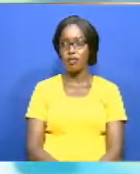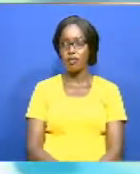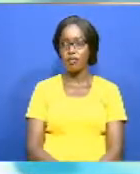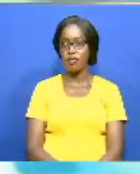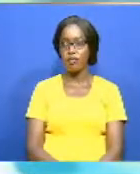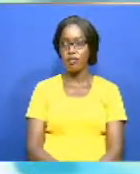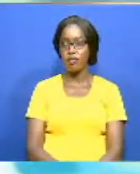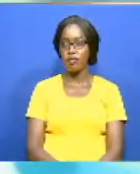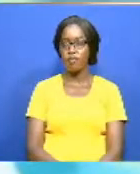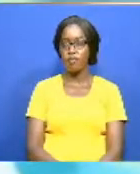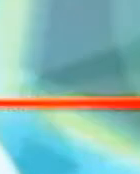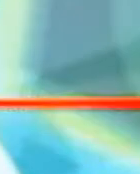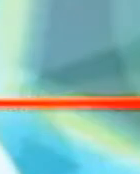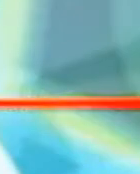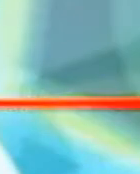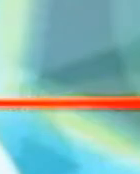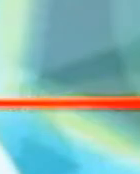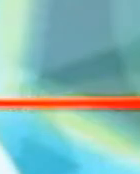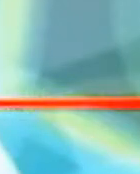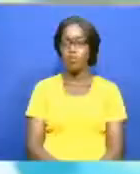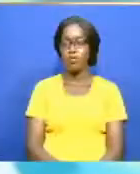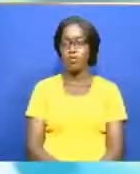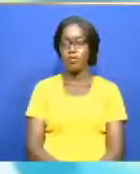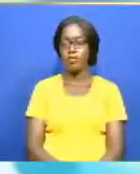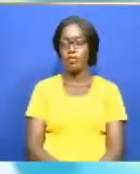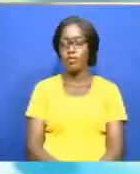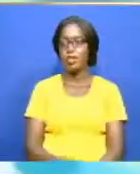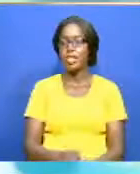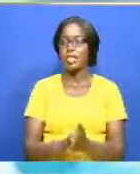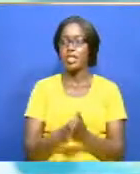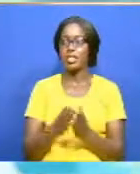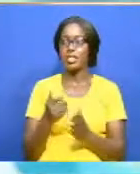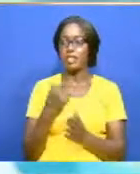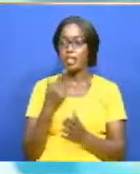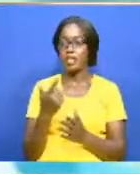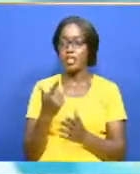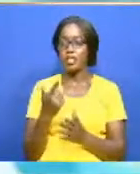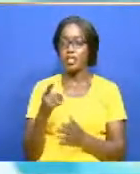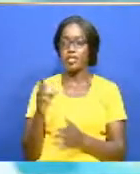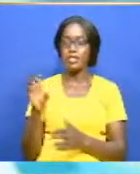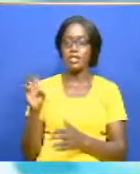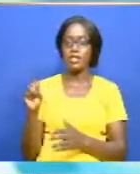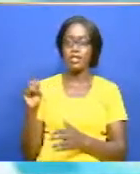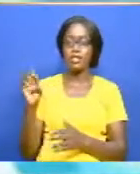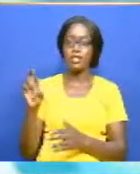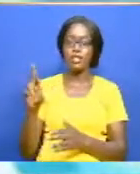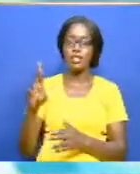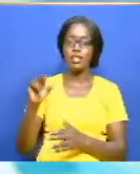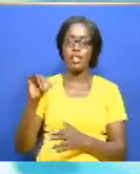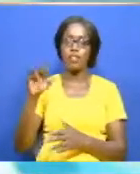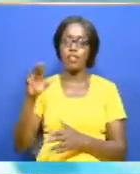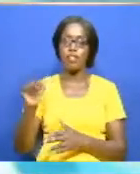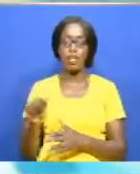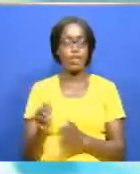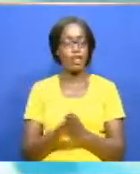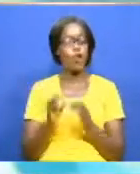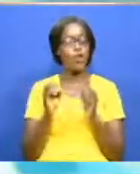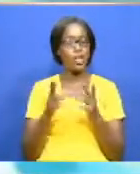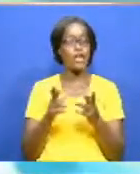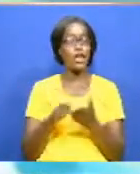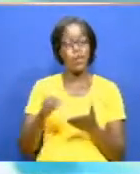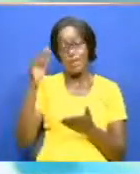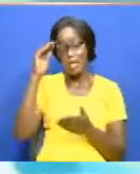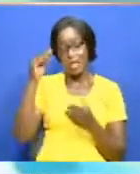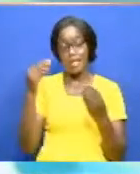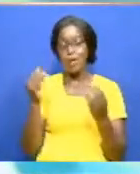And I'm being informed by our sound man, Anthony Okumu, that it's Sevilla, not Sevilla. We are learning when it comes to